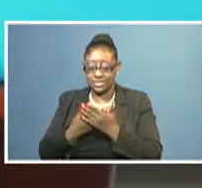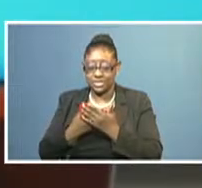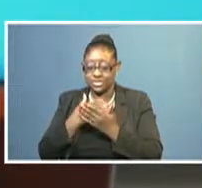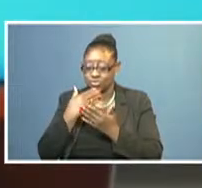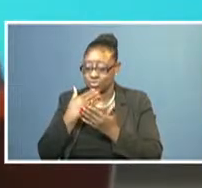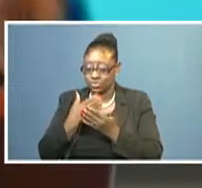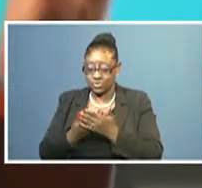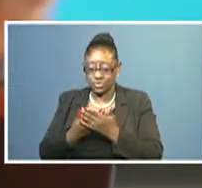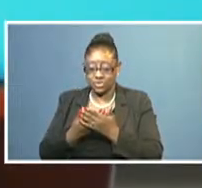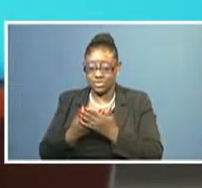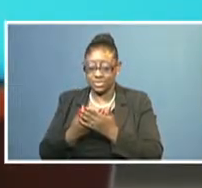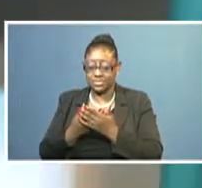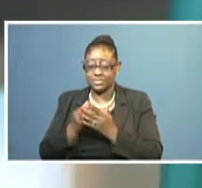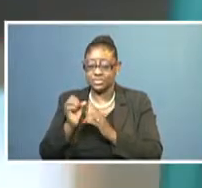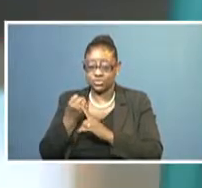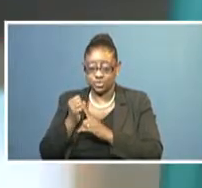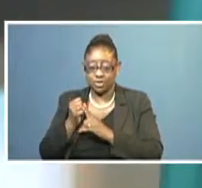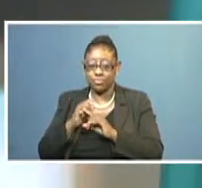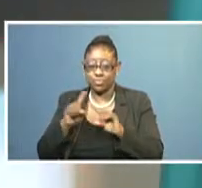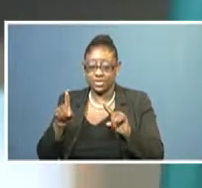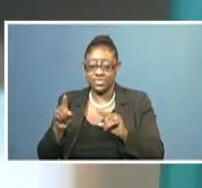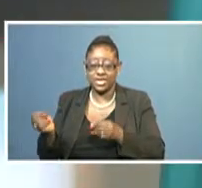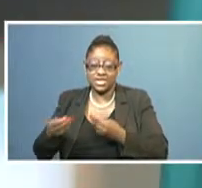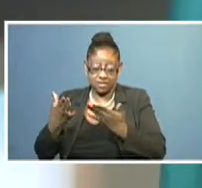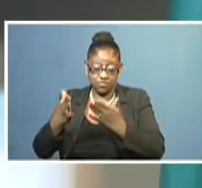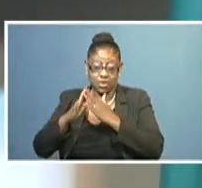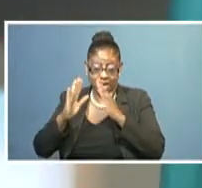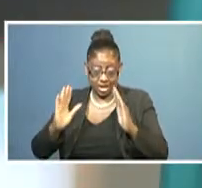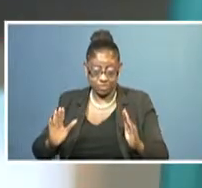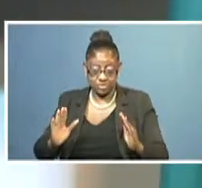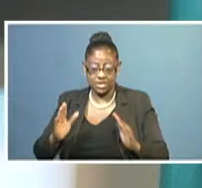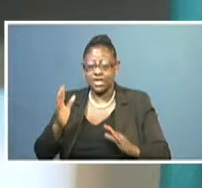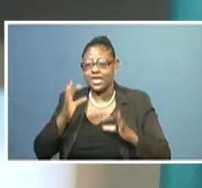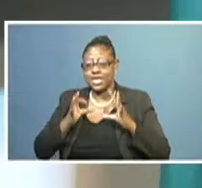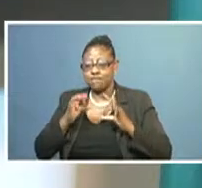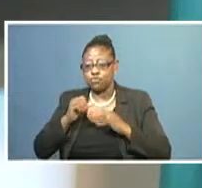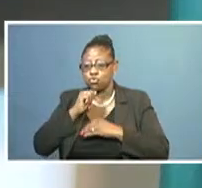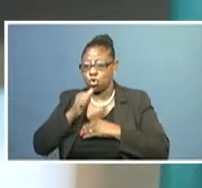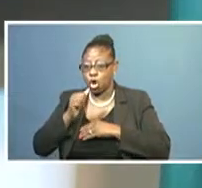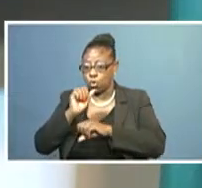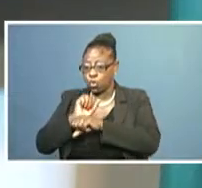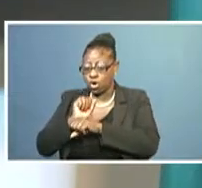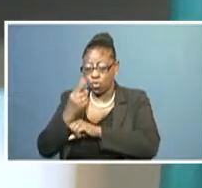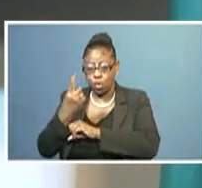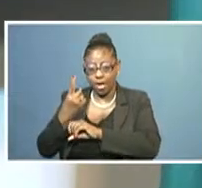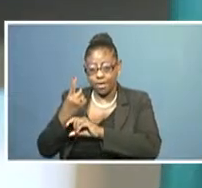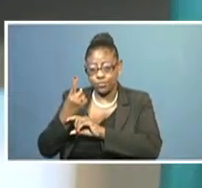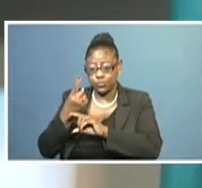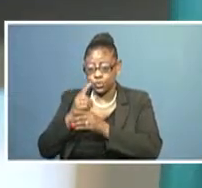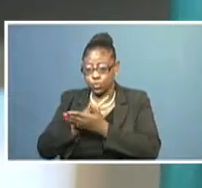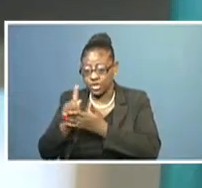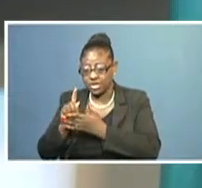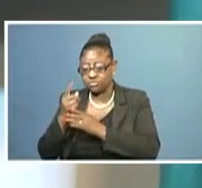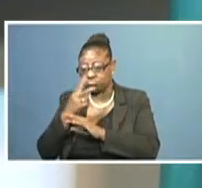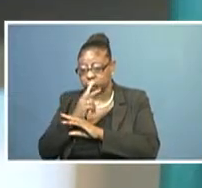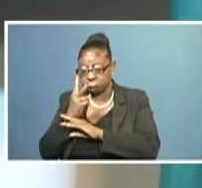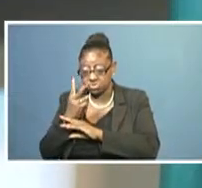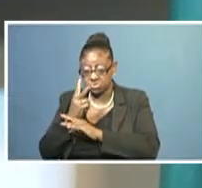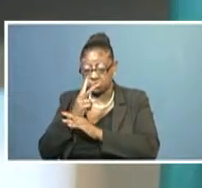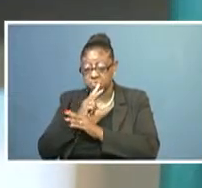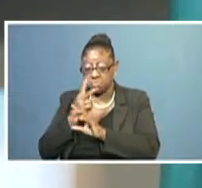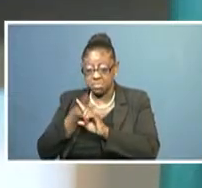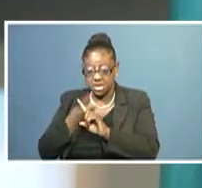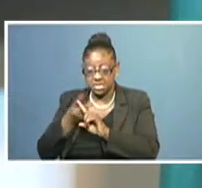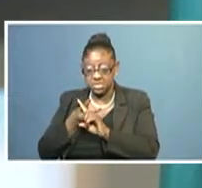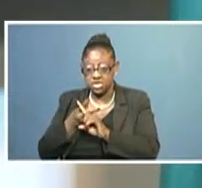assistance with short-term housing. If you're not working, a week, 2 weeks, a month is not sufficient. You